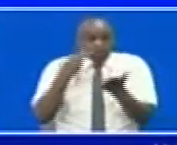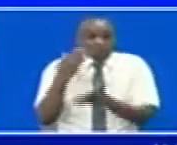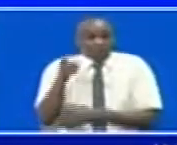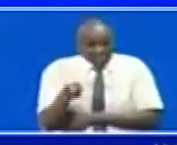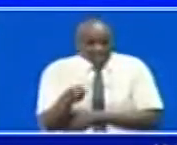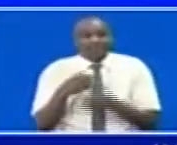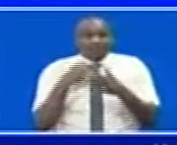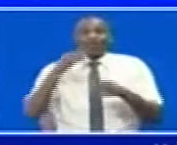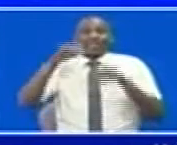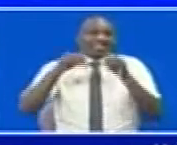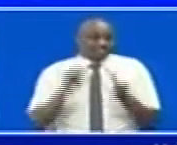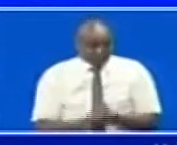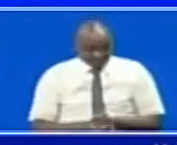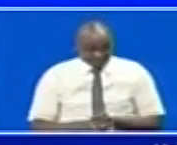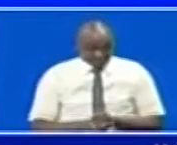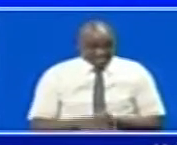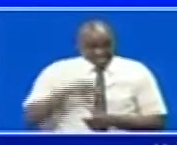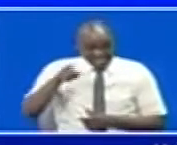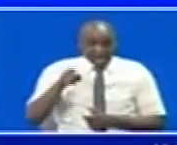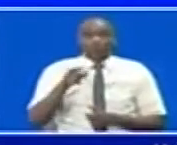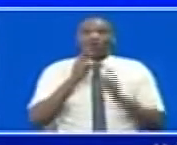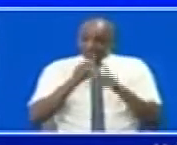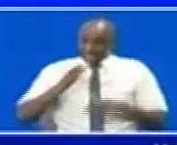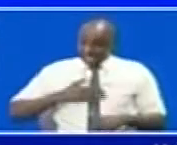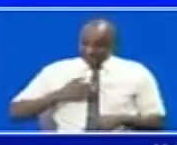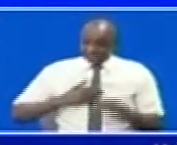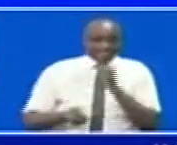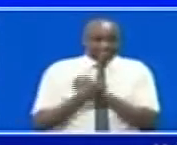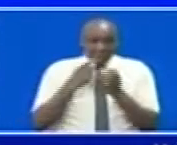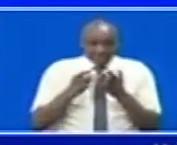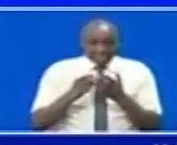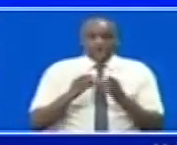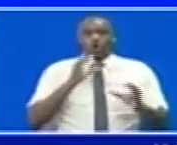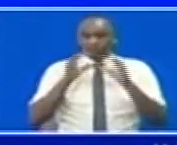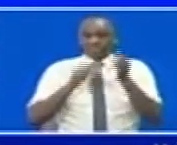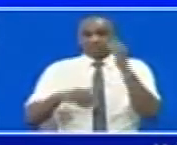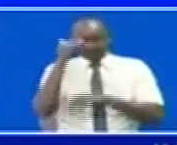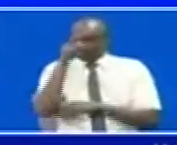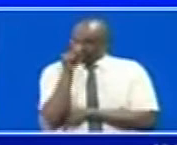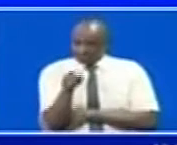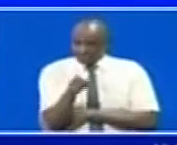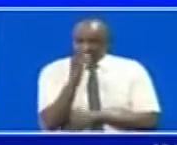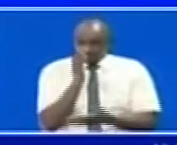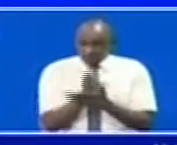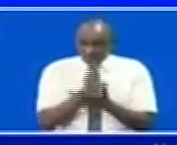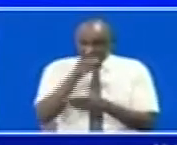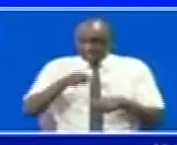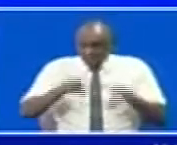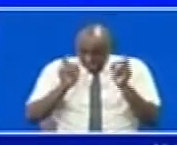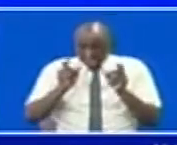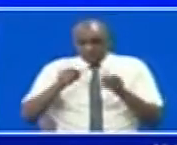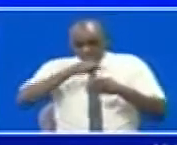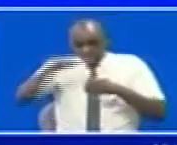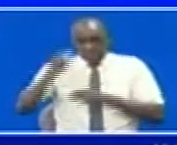ahead of the August 8th elections. And as Chris Thiru reports, communication experts term this move as a way of branding that